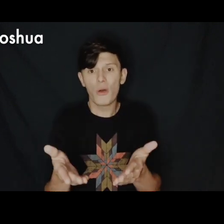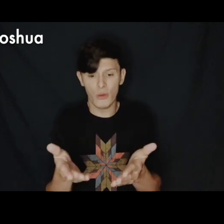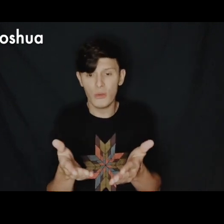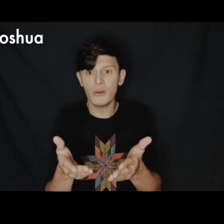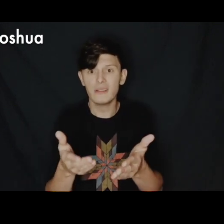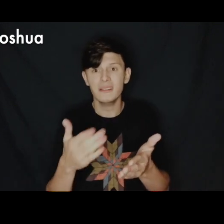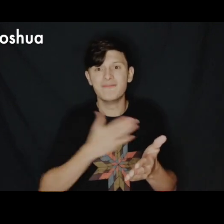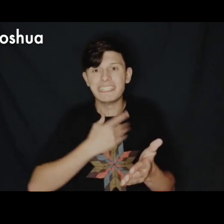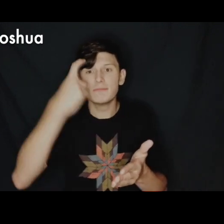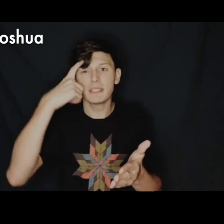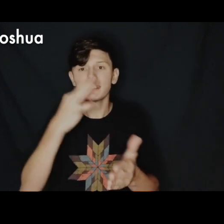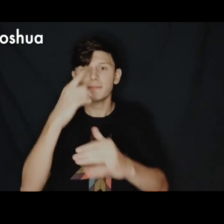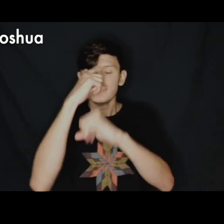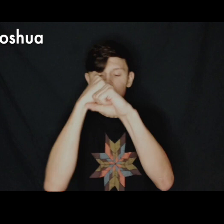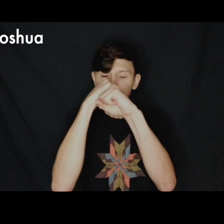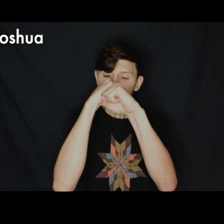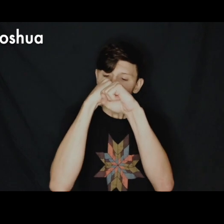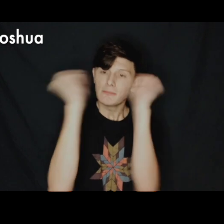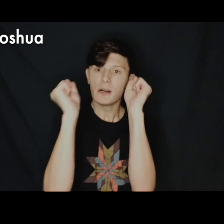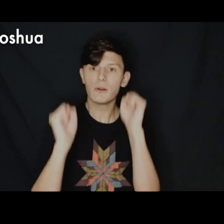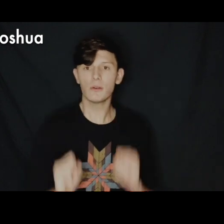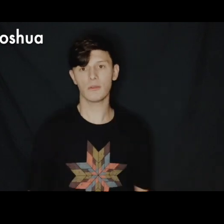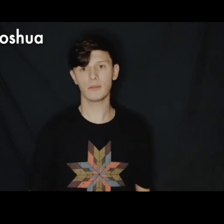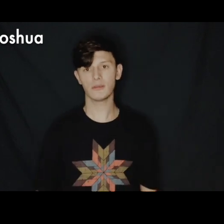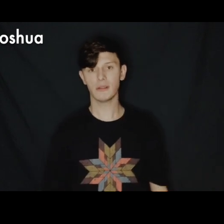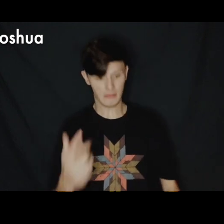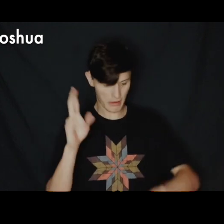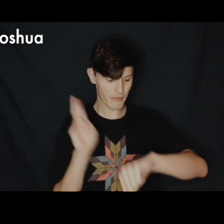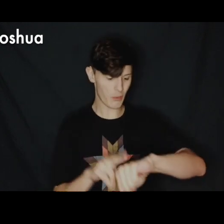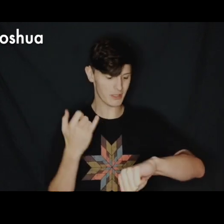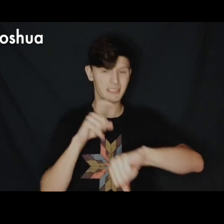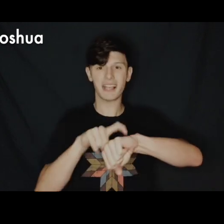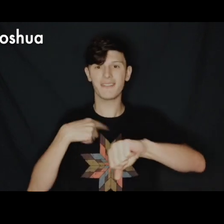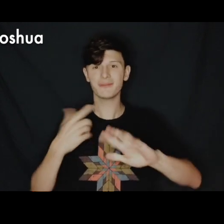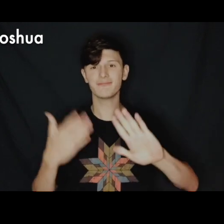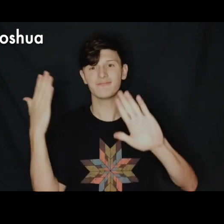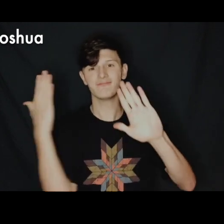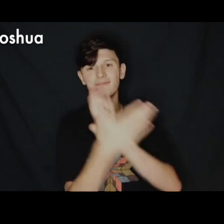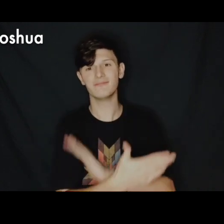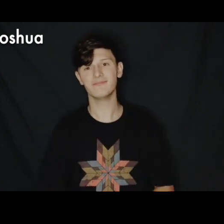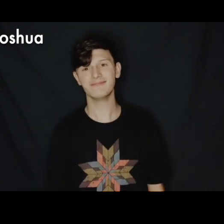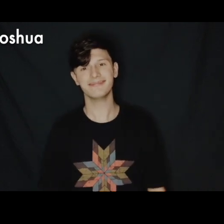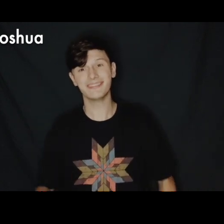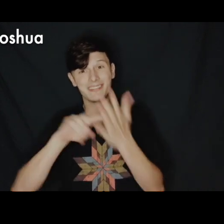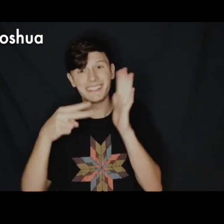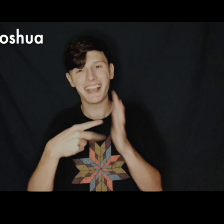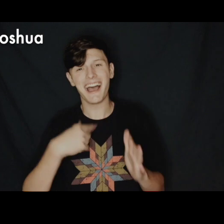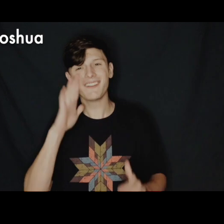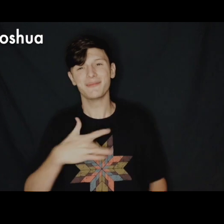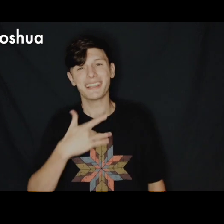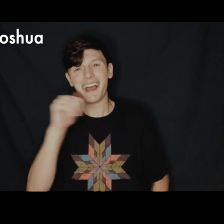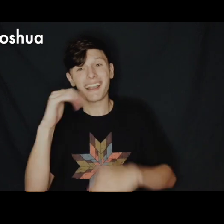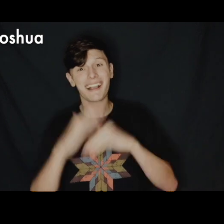to load. My brain is gonna freaking explode. And now, of course, it's time to hit the road, which